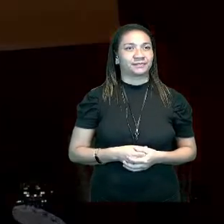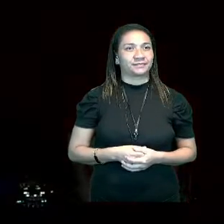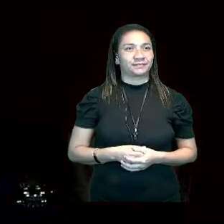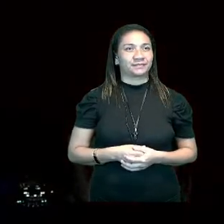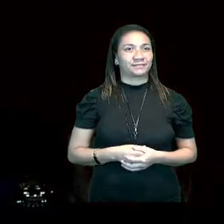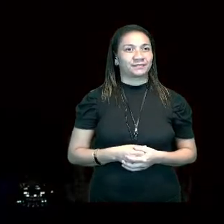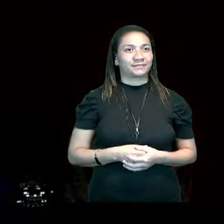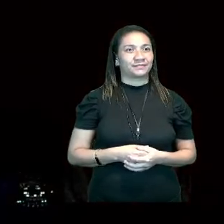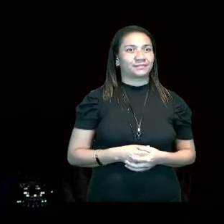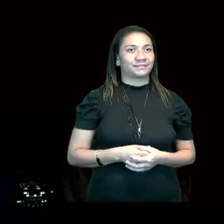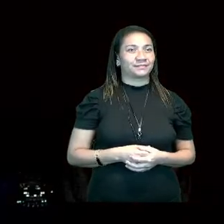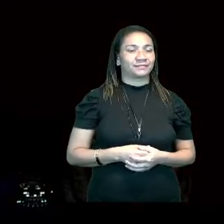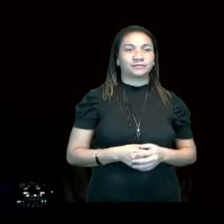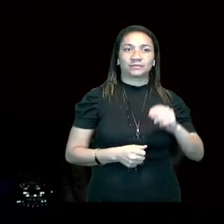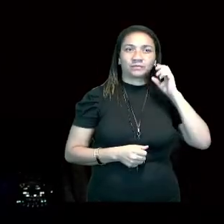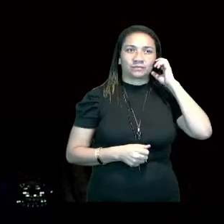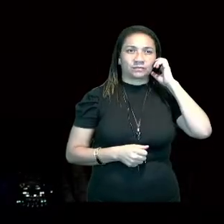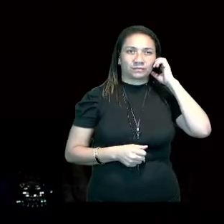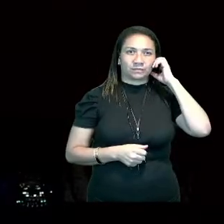Good evening.